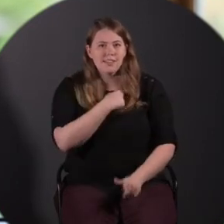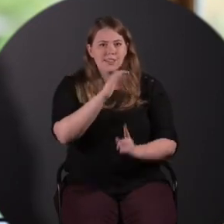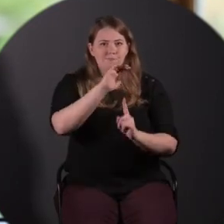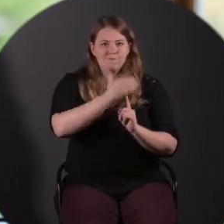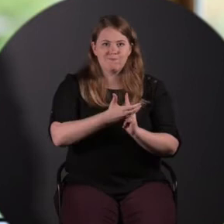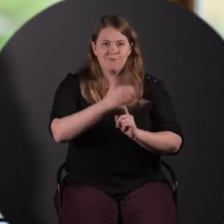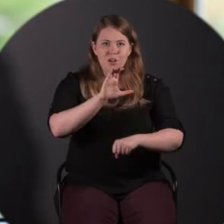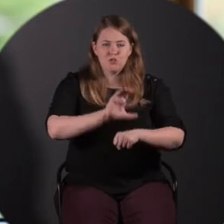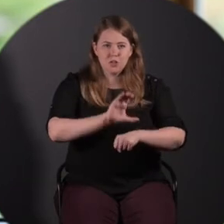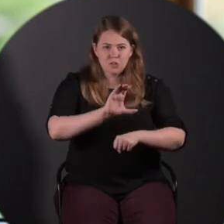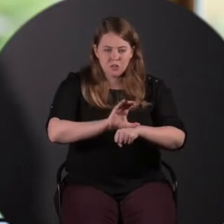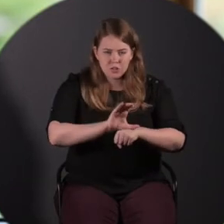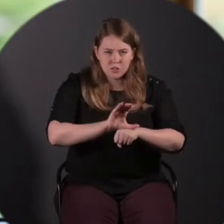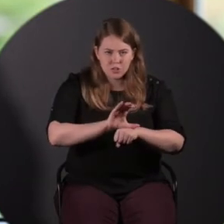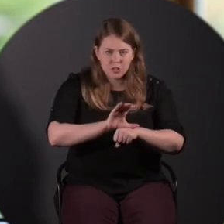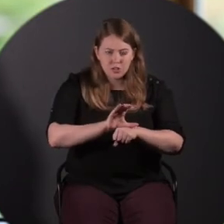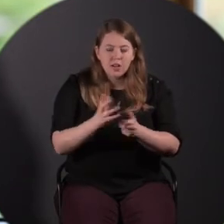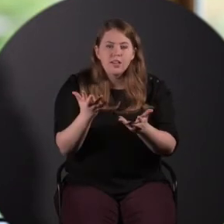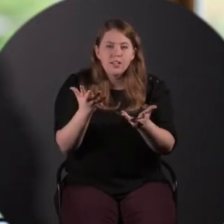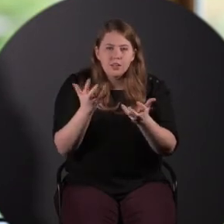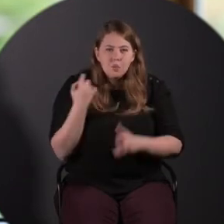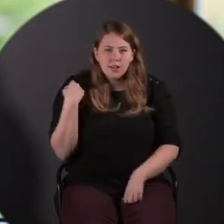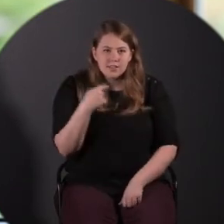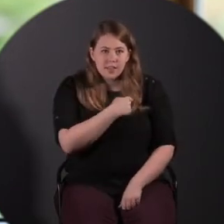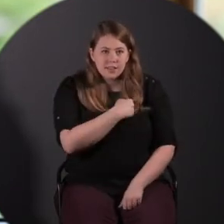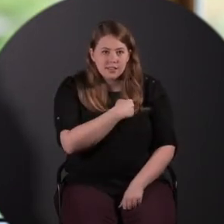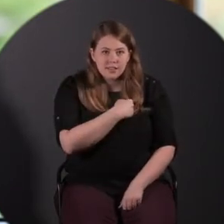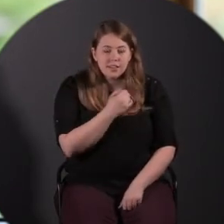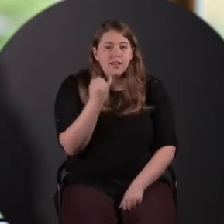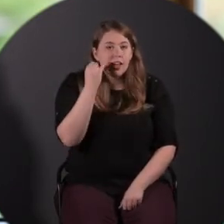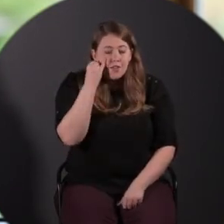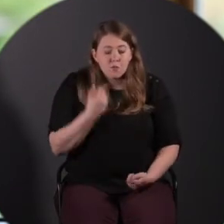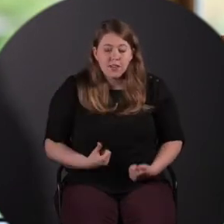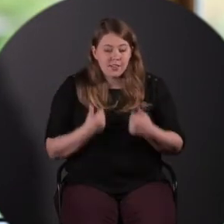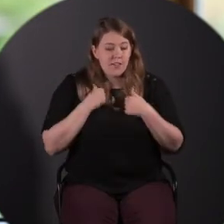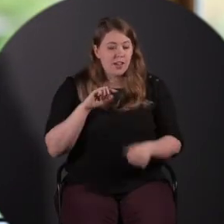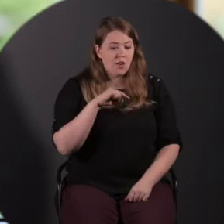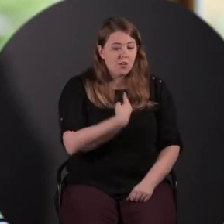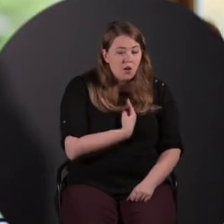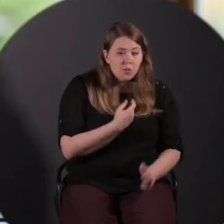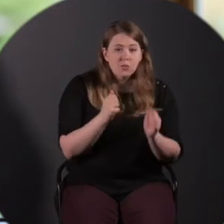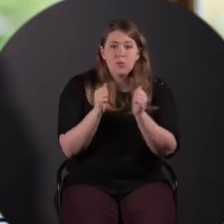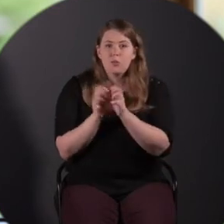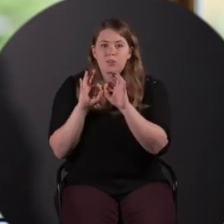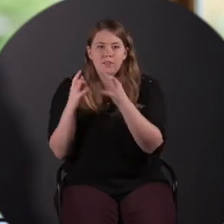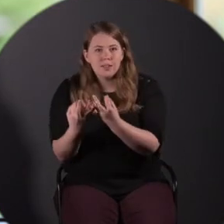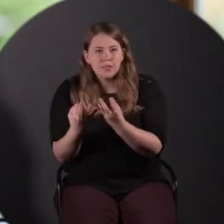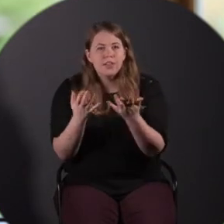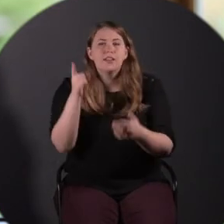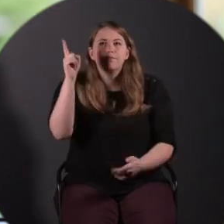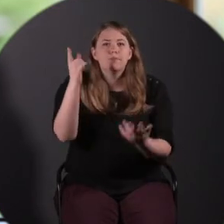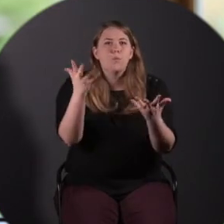couple. He wants us to do it even if we're individuals living in our own homes. He wants us to have community, and He wants us to